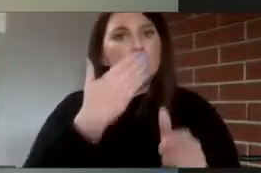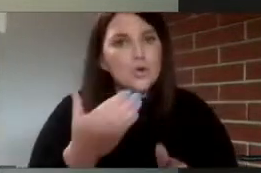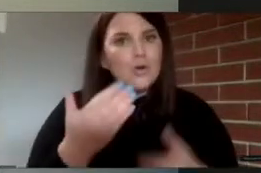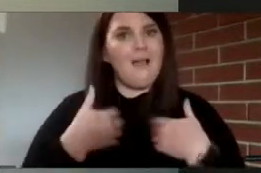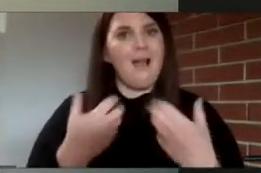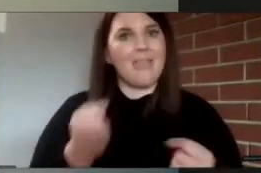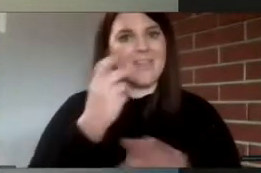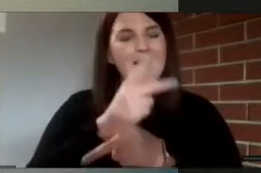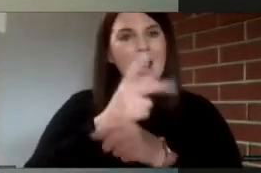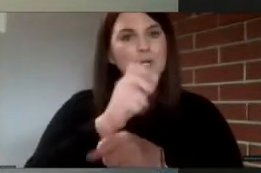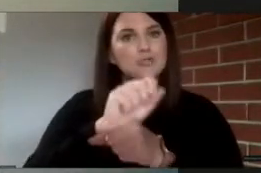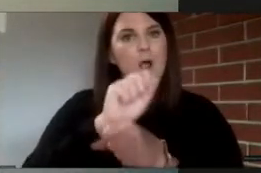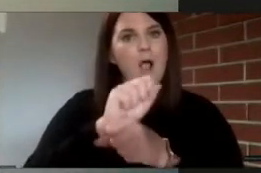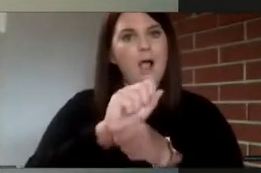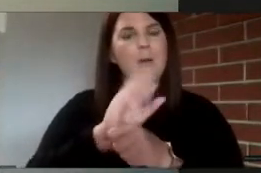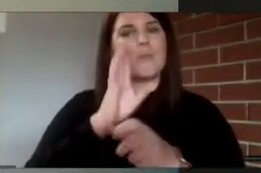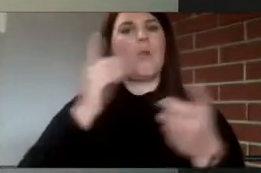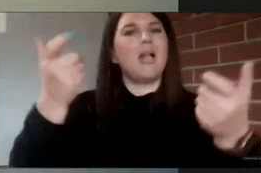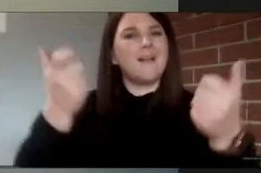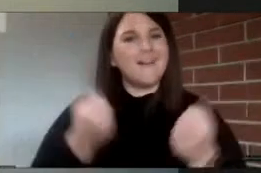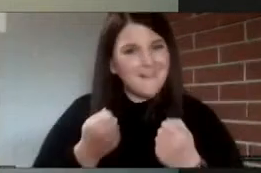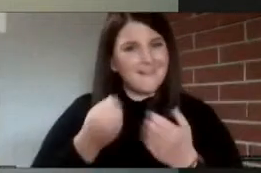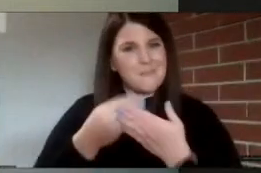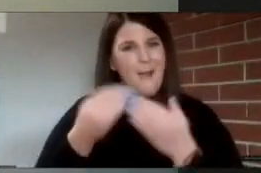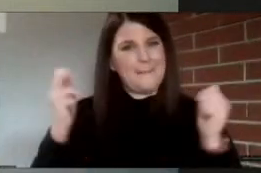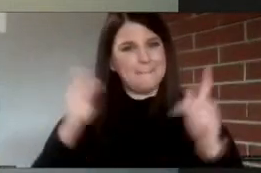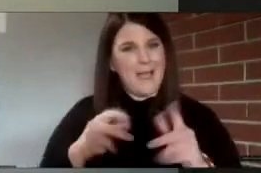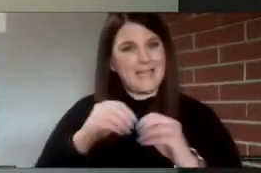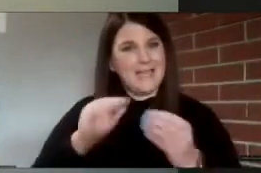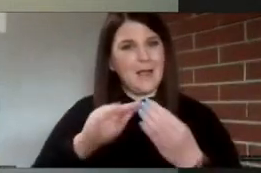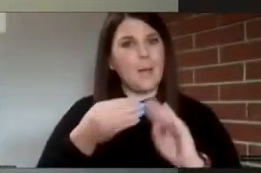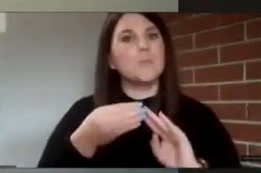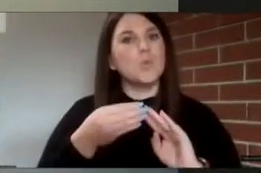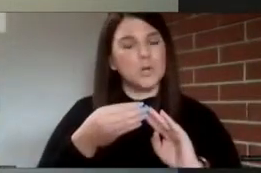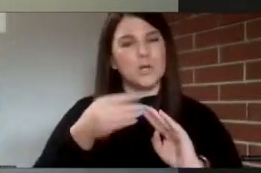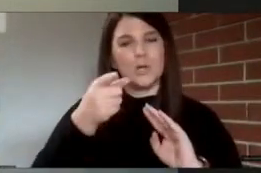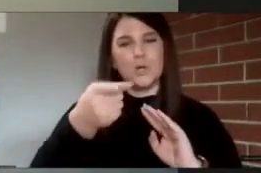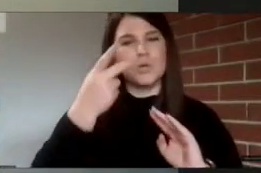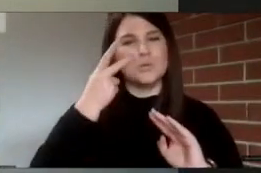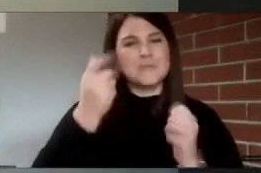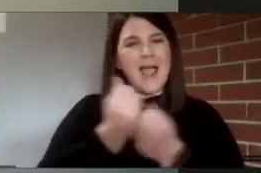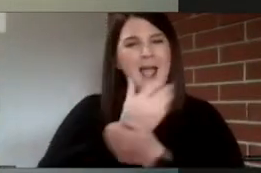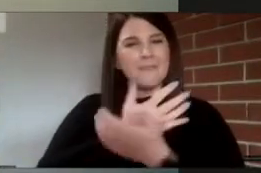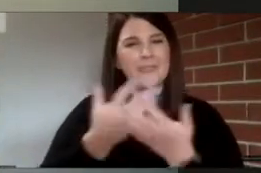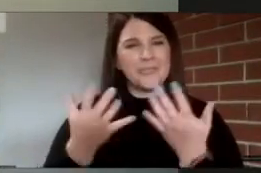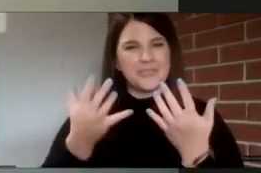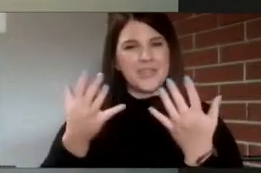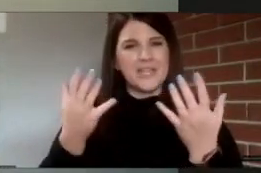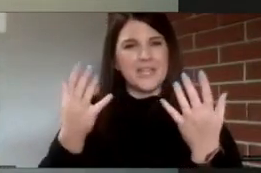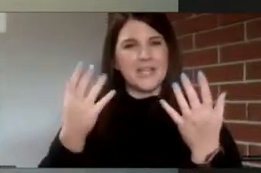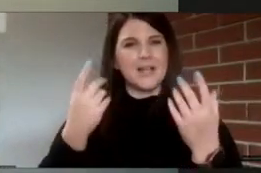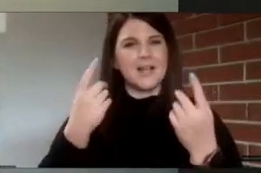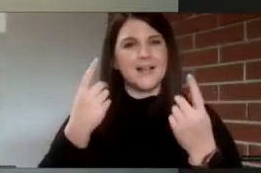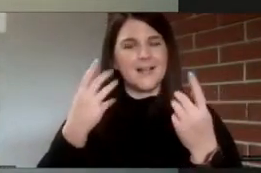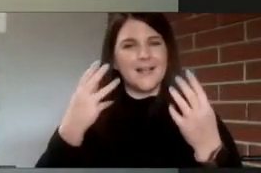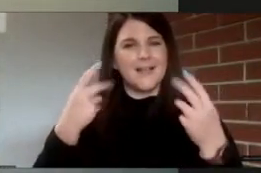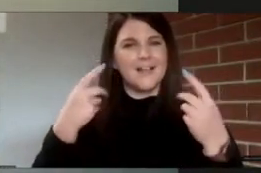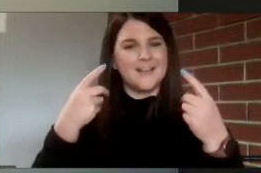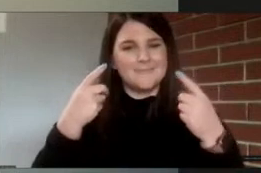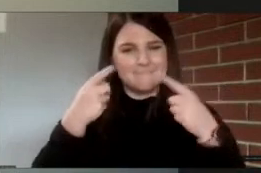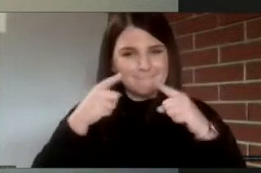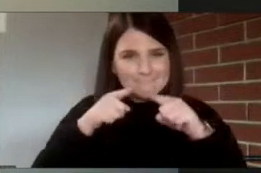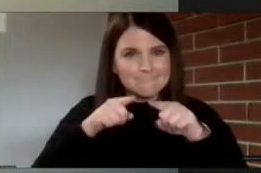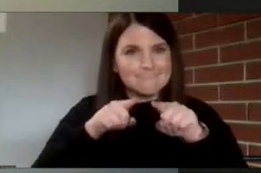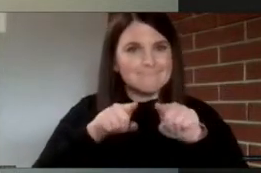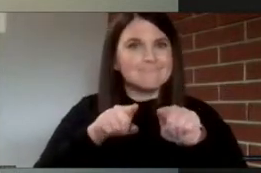bring resources back into these communities. So you see that everything starts to align if you look at all of this as a system and